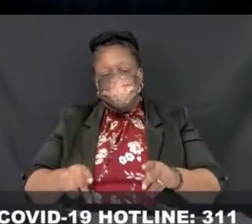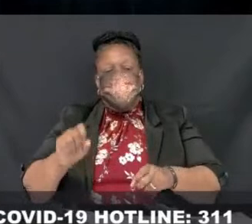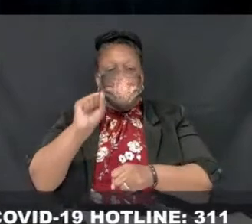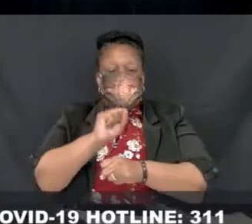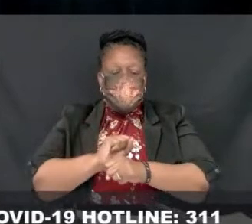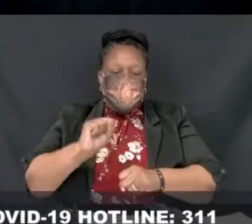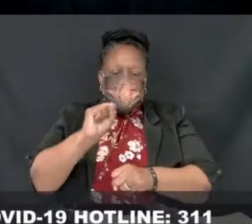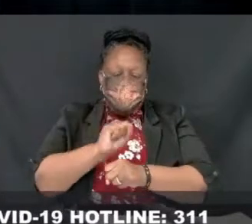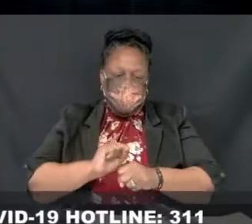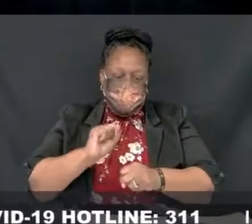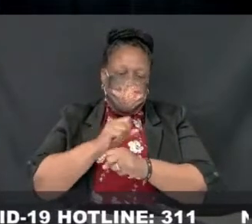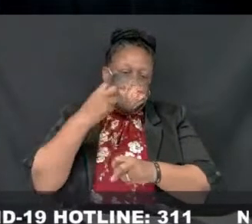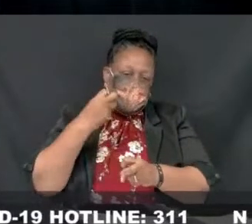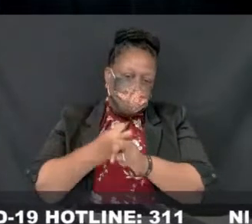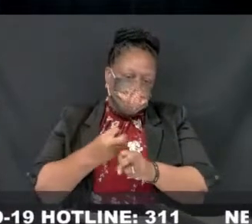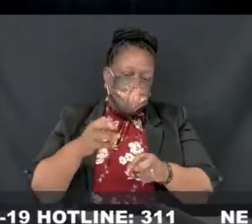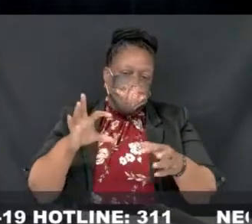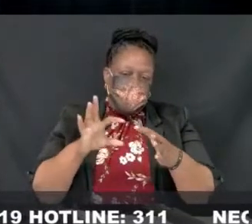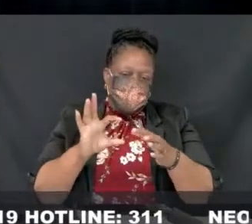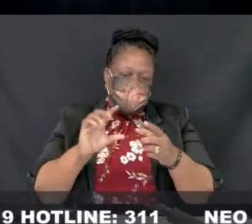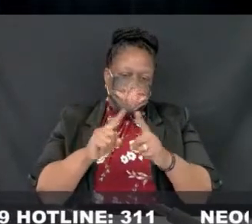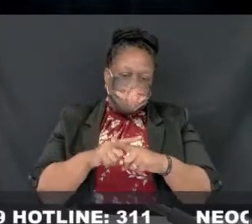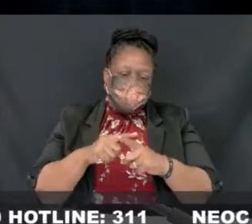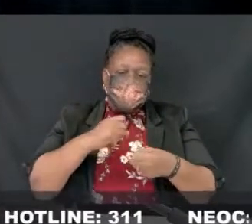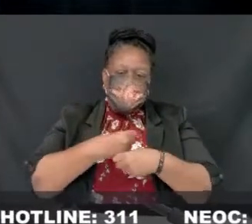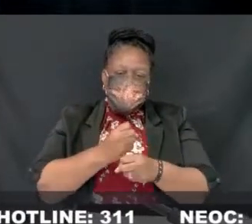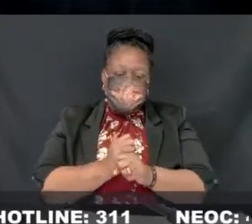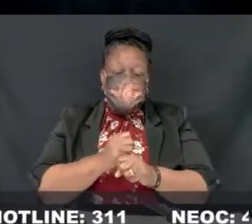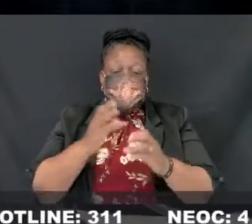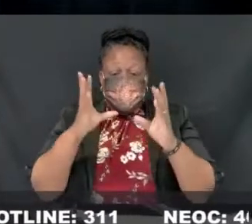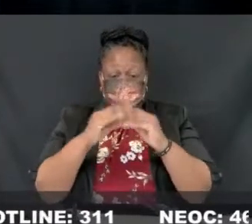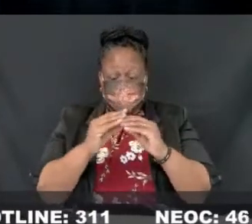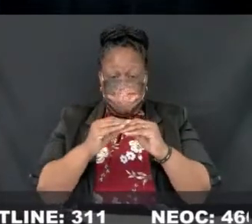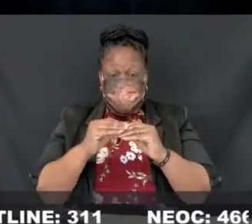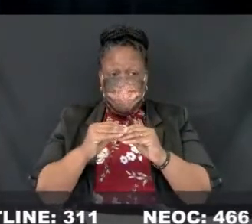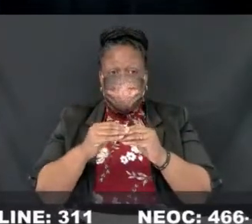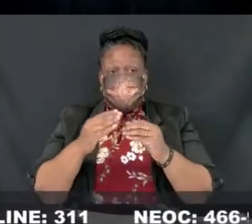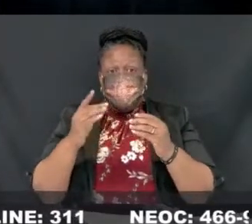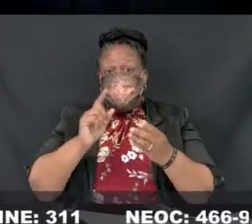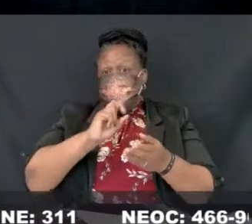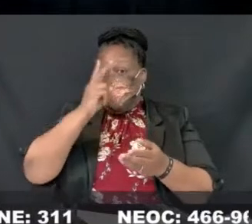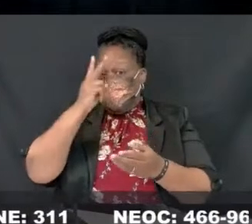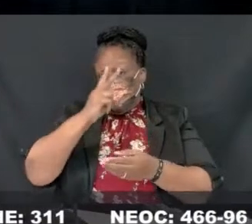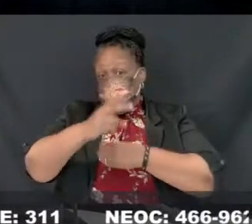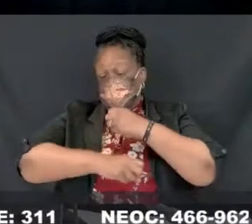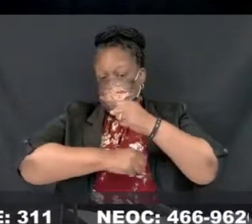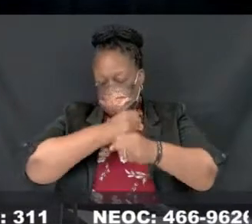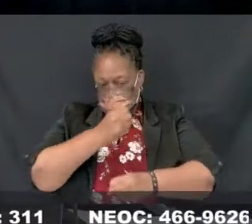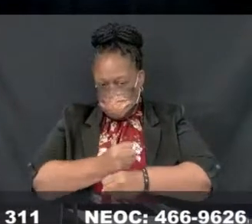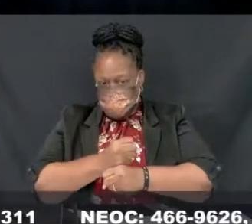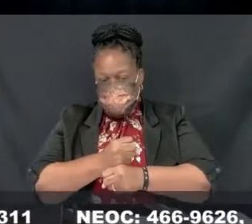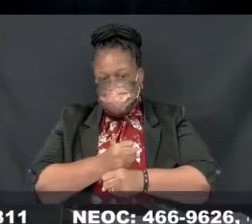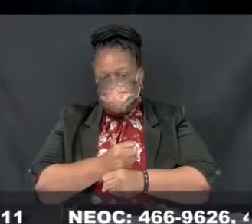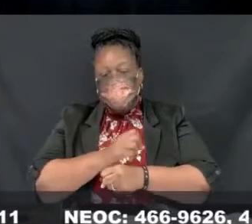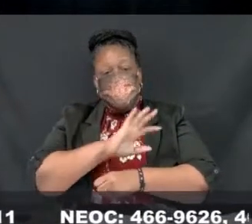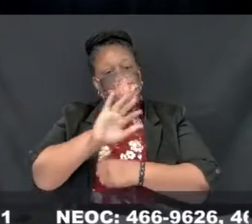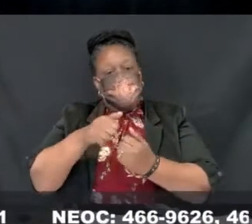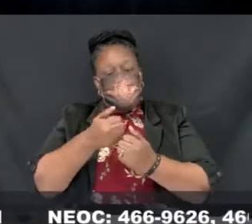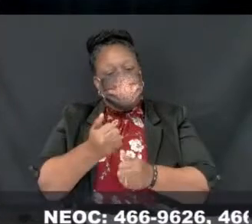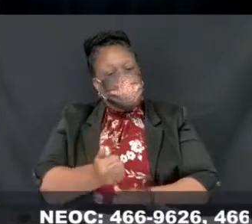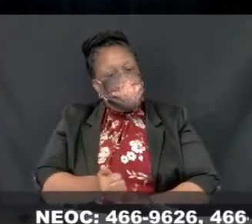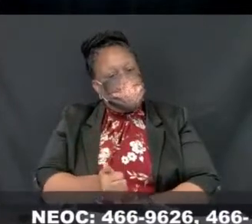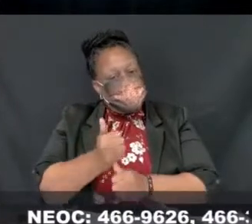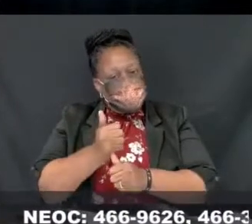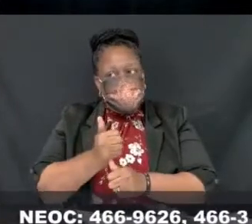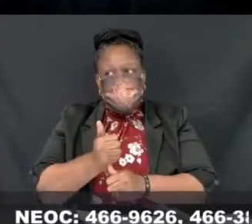briefings, and you know who you are. I want to thank everyone who have supported it. But most importantly, for these